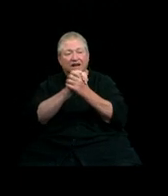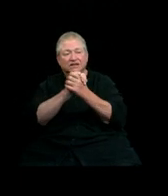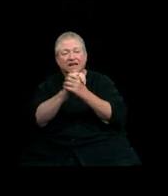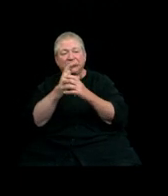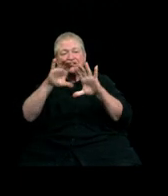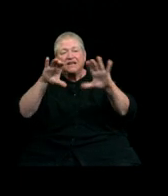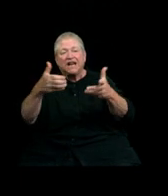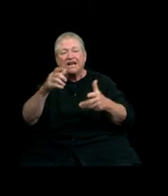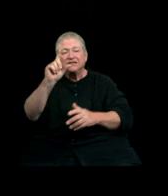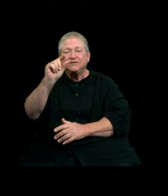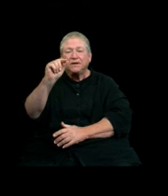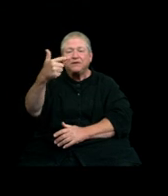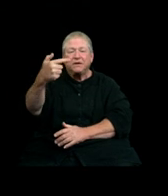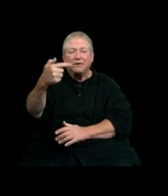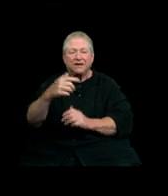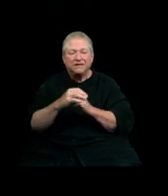2021. Woo!